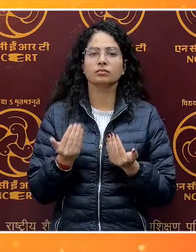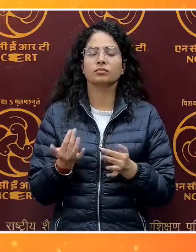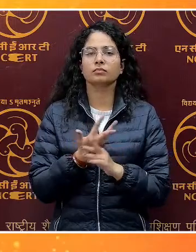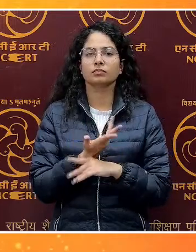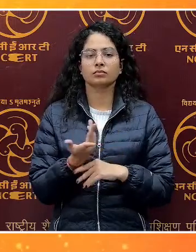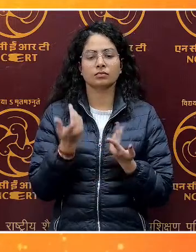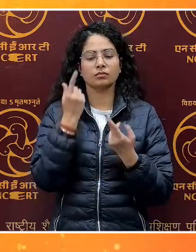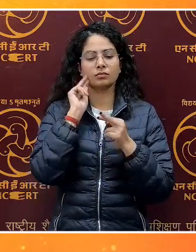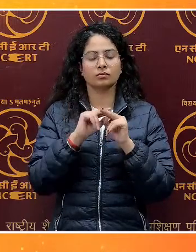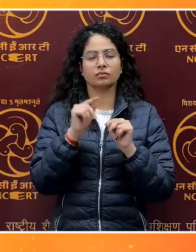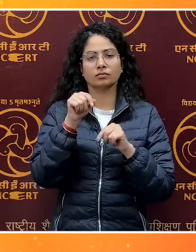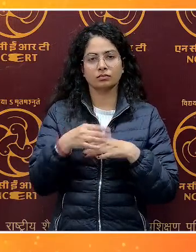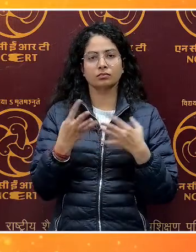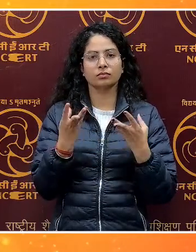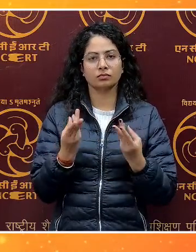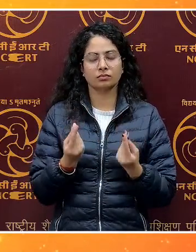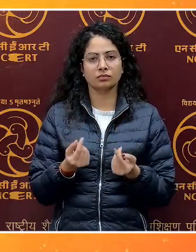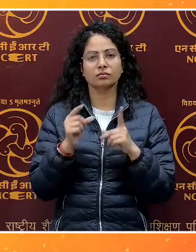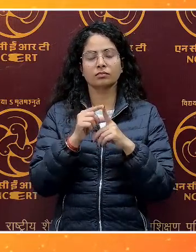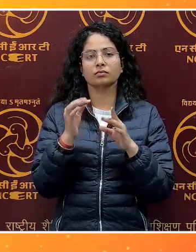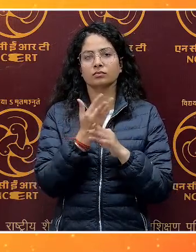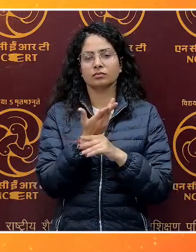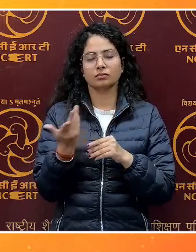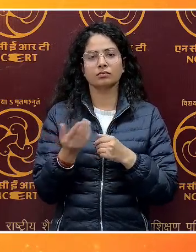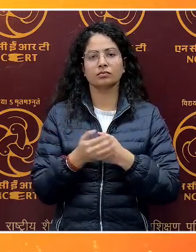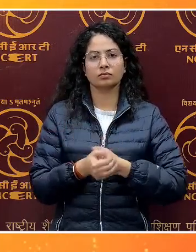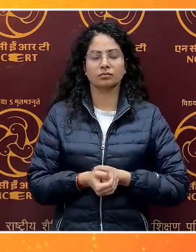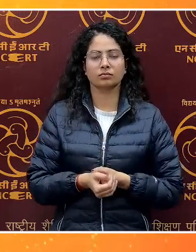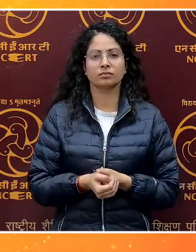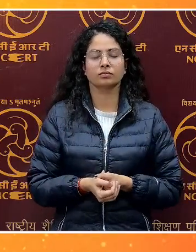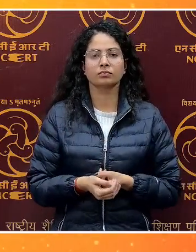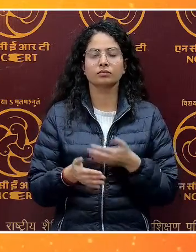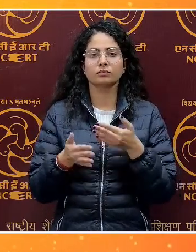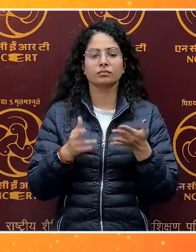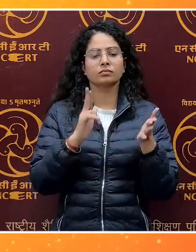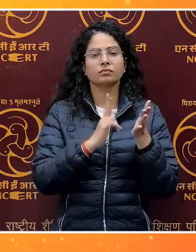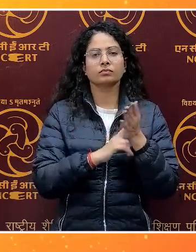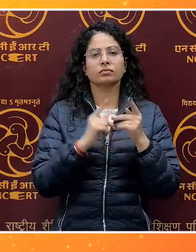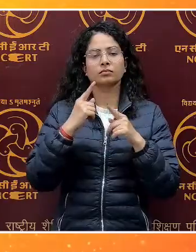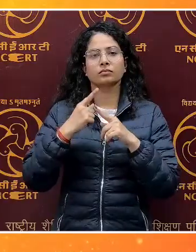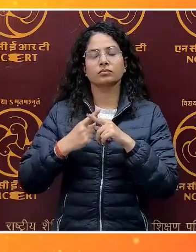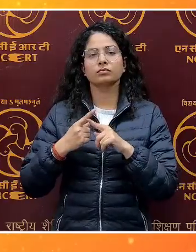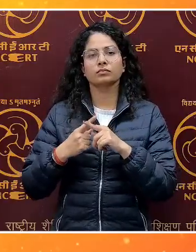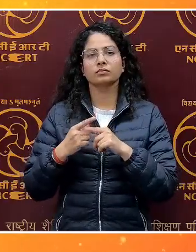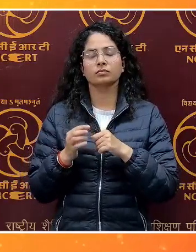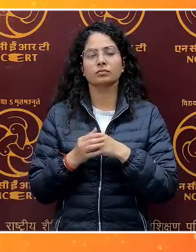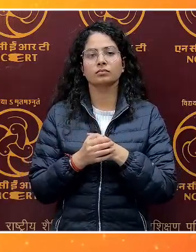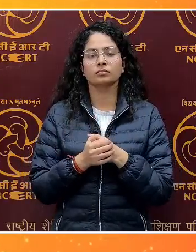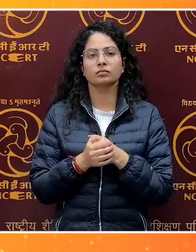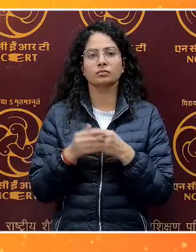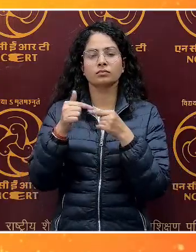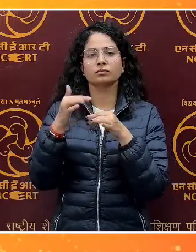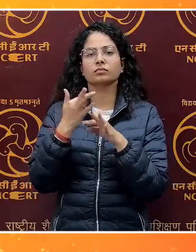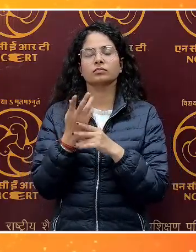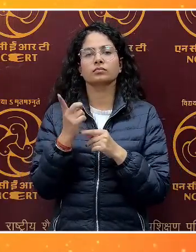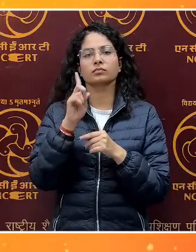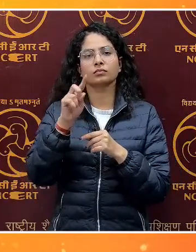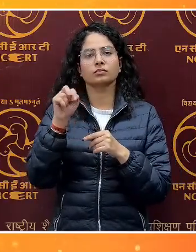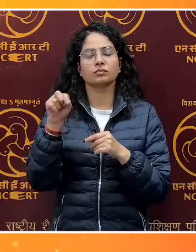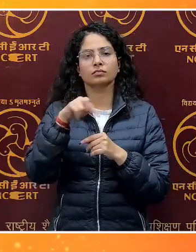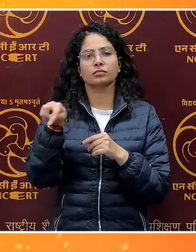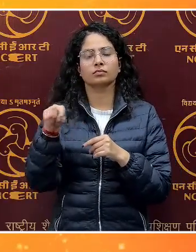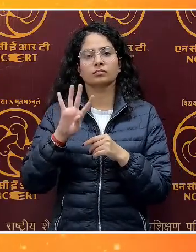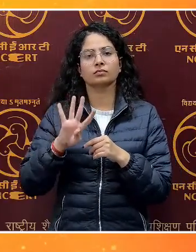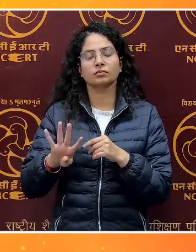to calculate this, let us do the computations here. N into volume of one spherical lead shot is equal to 1/4 of